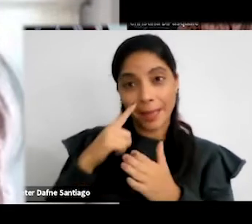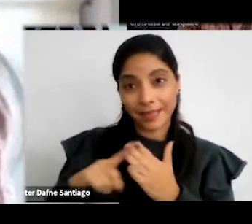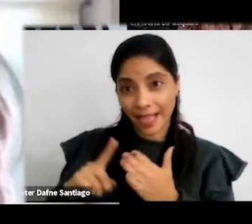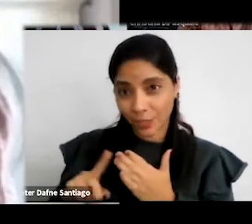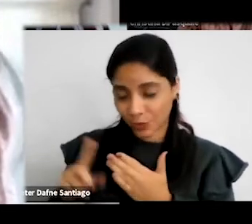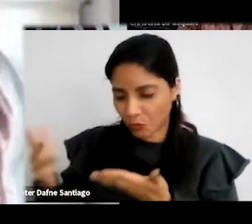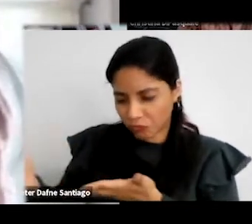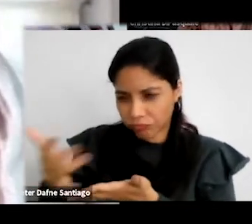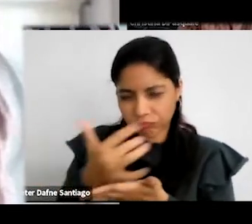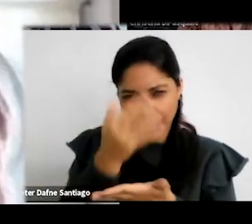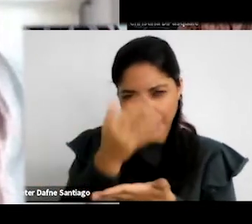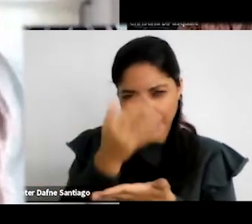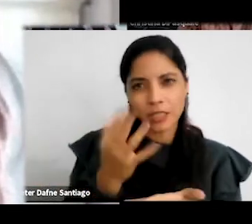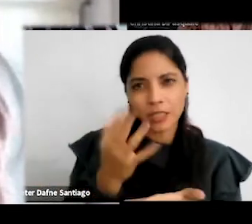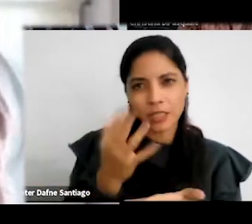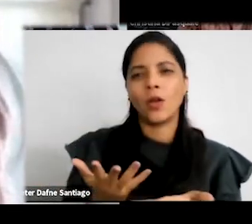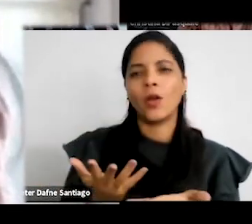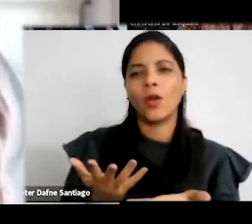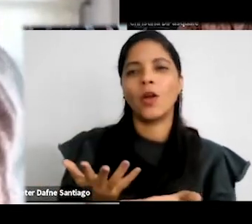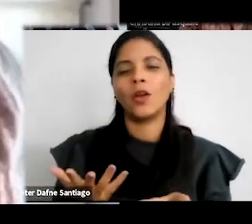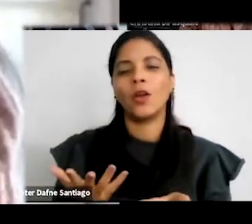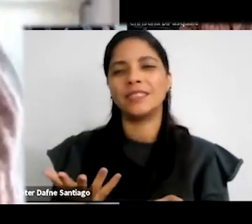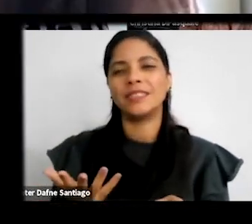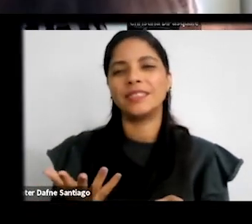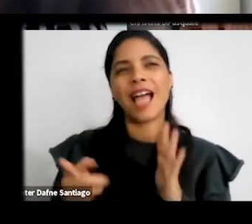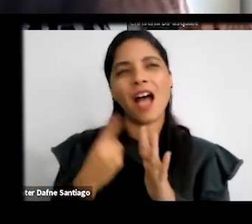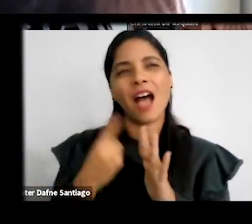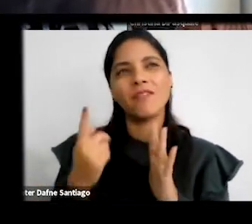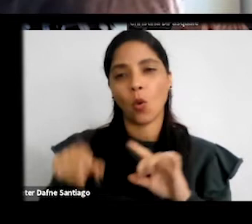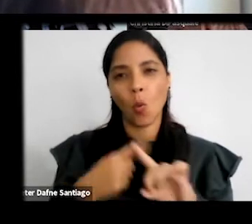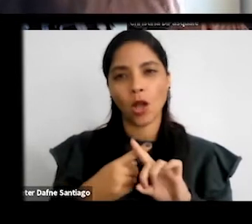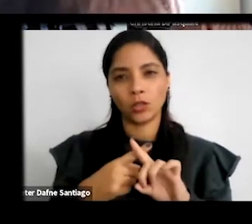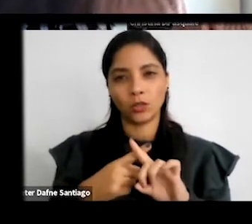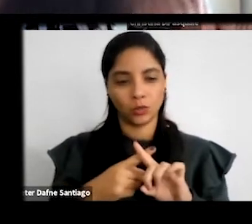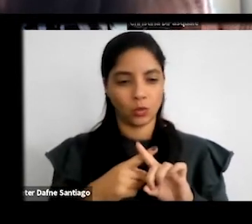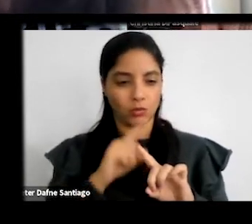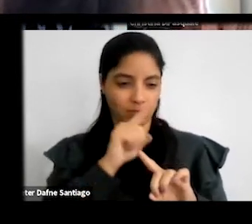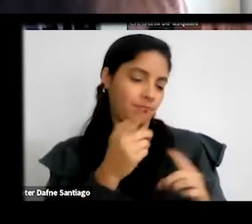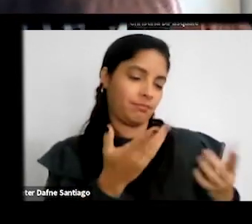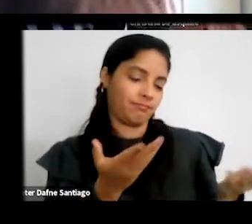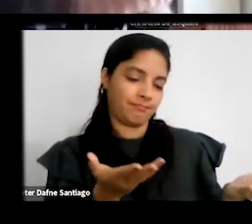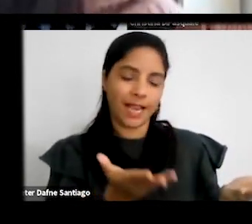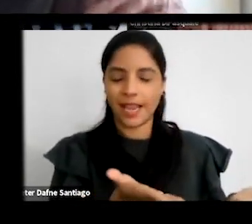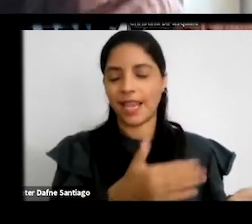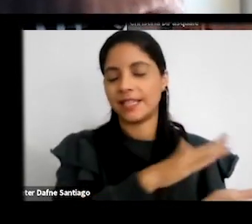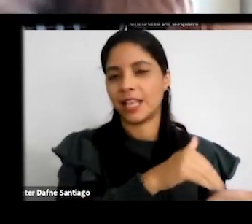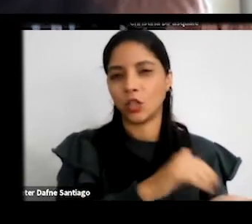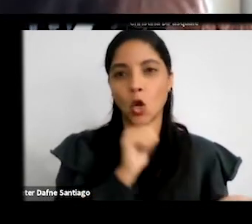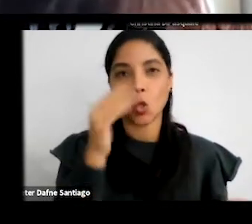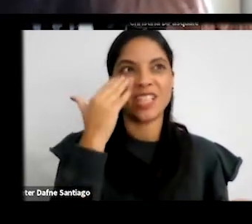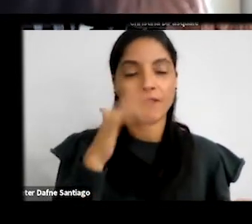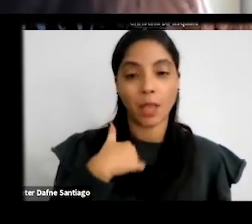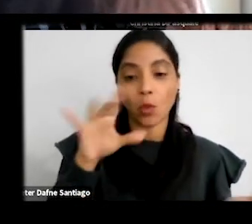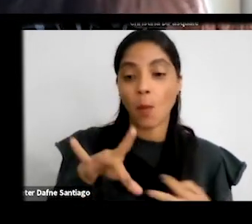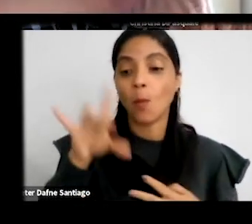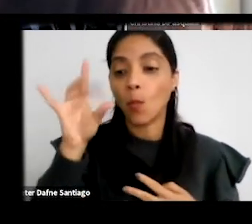that, before I went to Centro, I didn't know I could just walk into an archive and ask for someone's